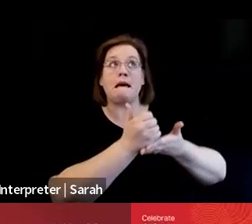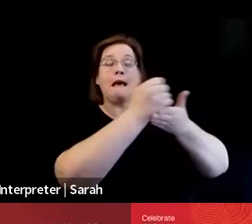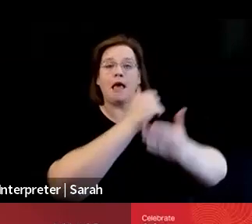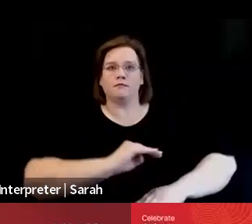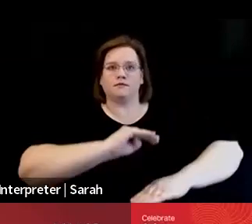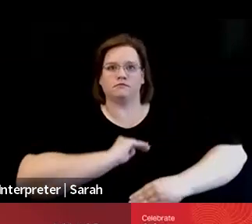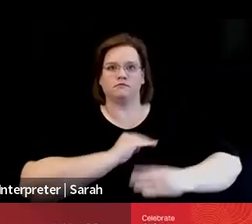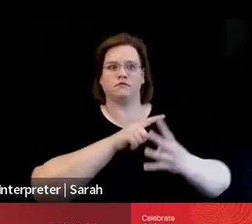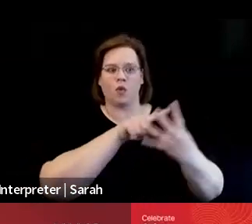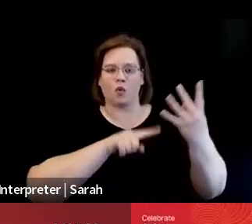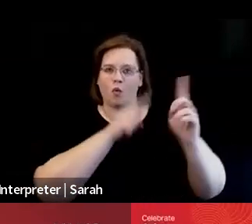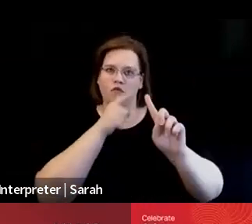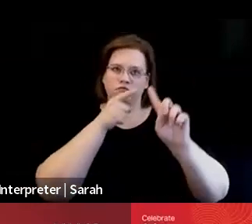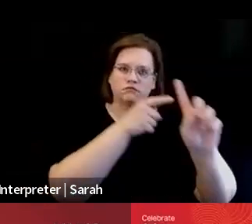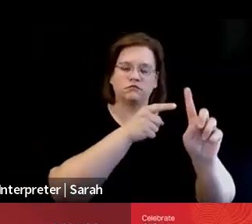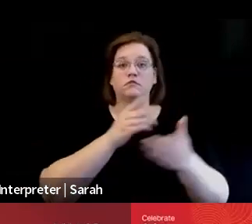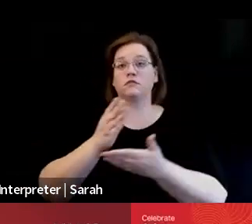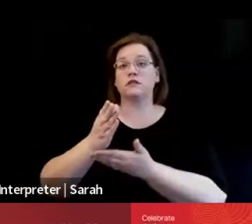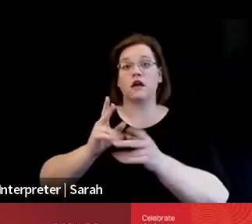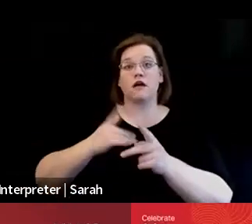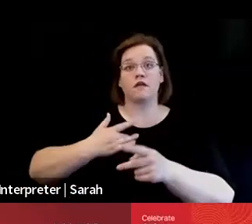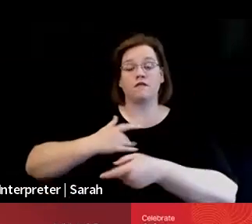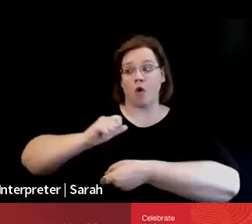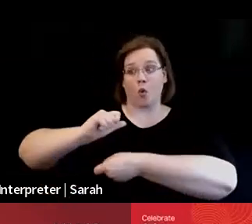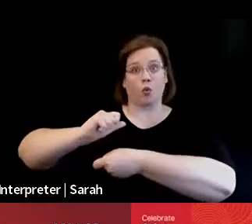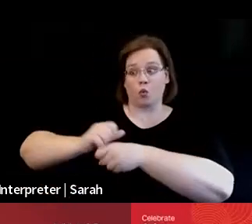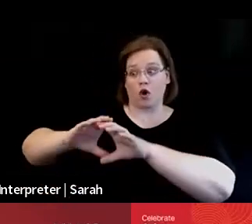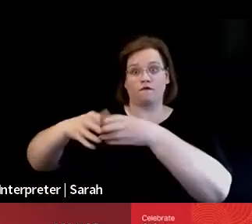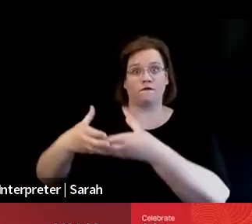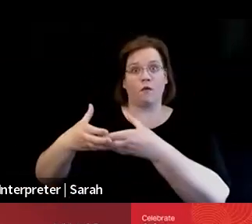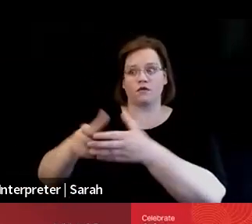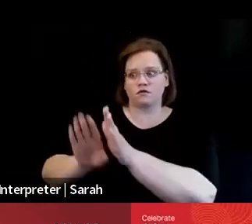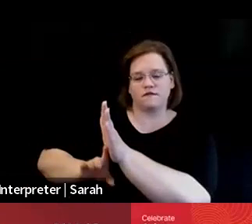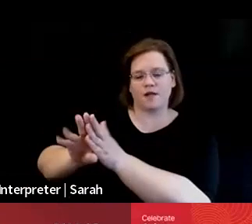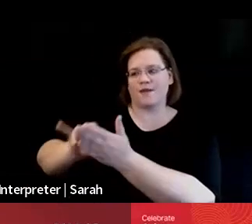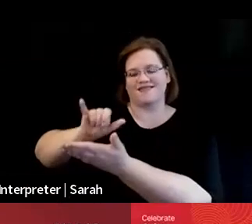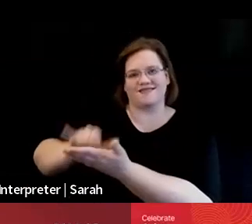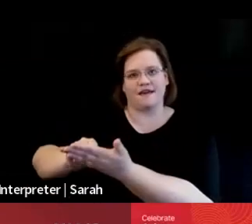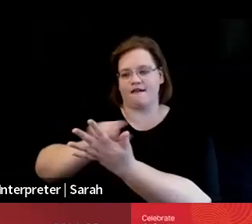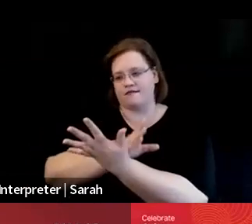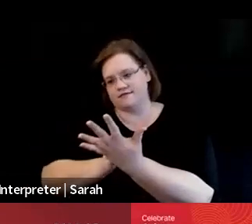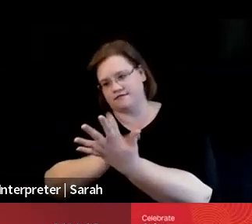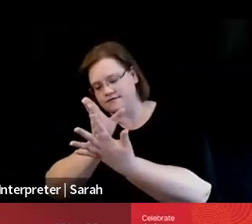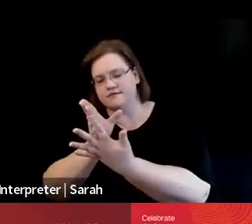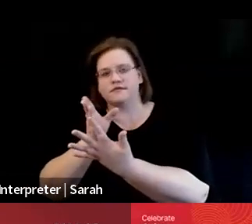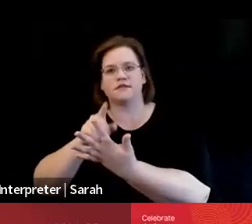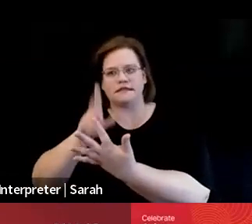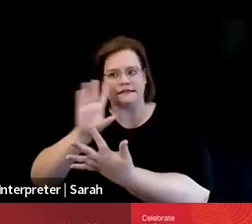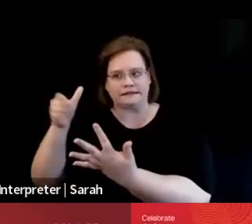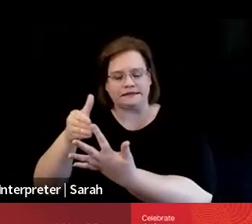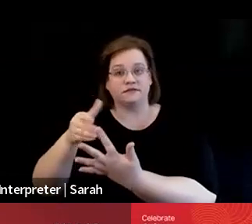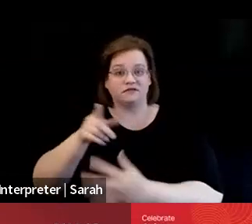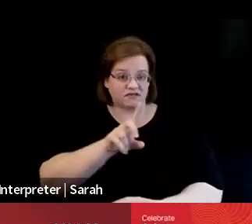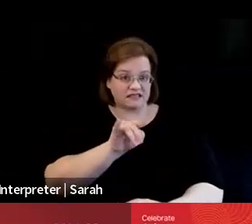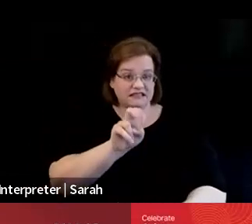Some organizations feel like workforce development at other layers of their organization is the attribute where they need some attention, because to David's